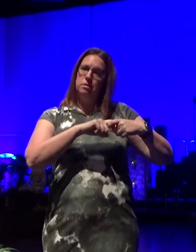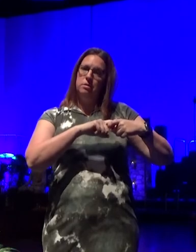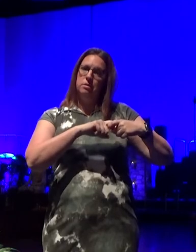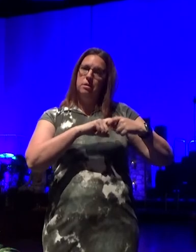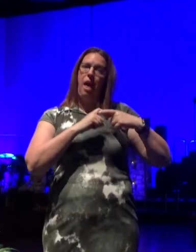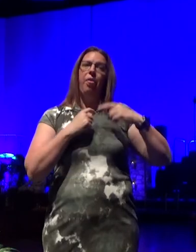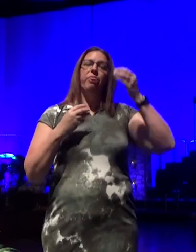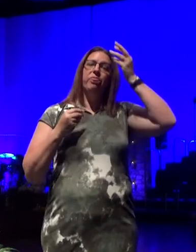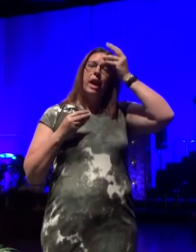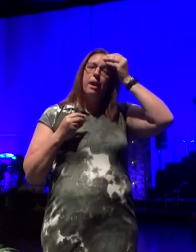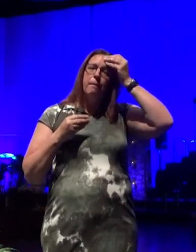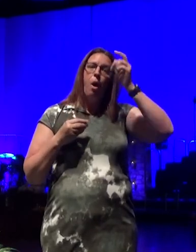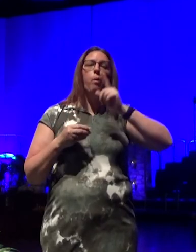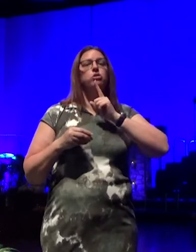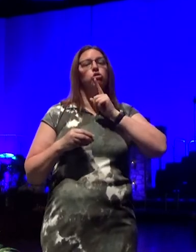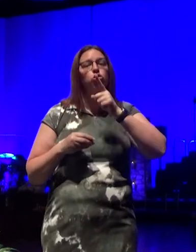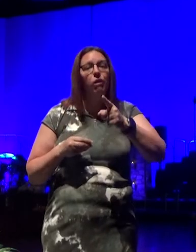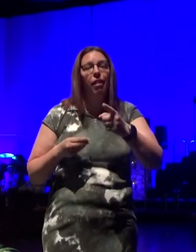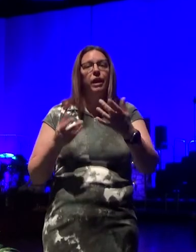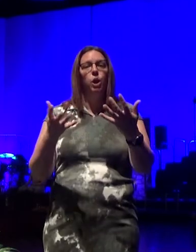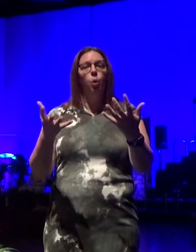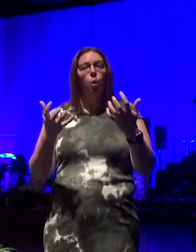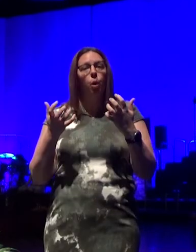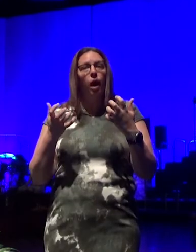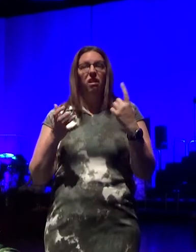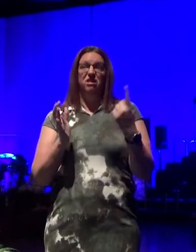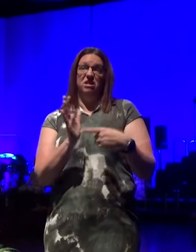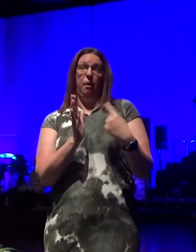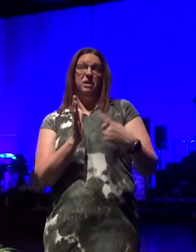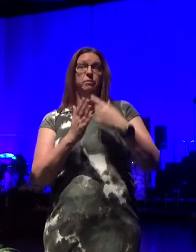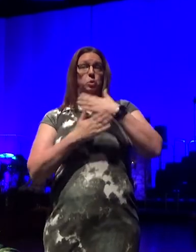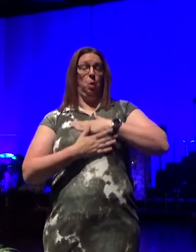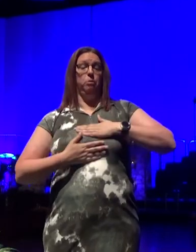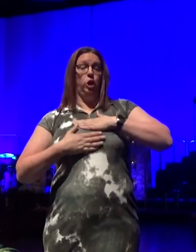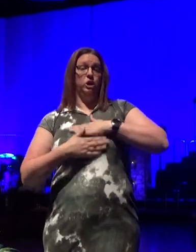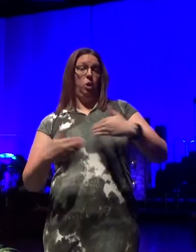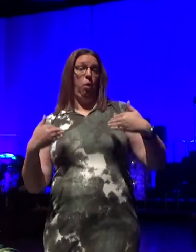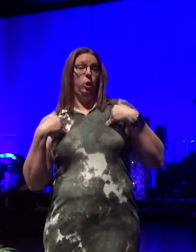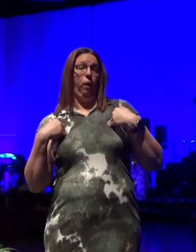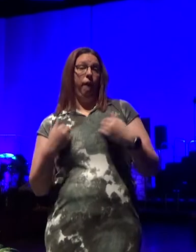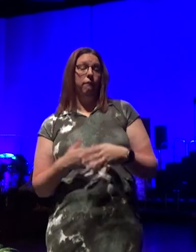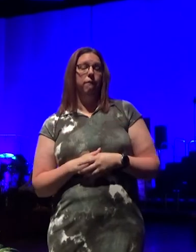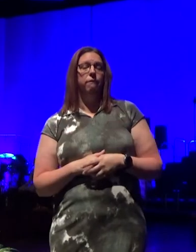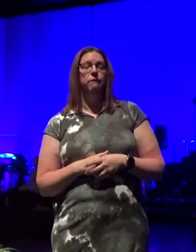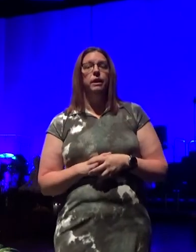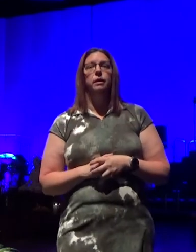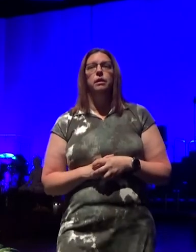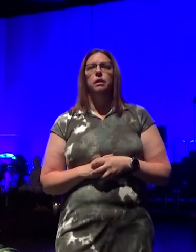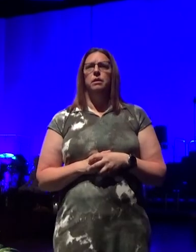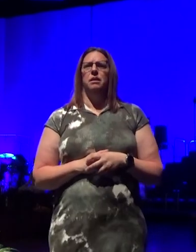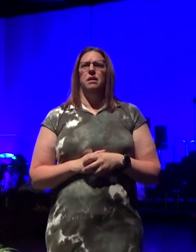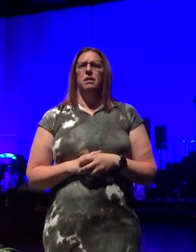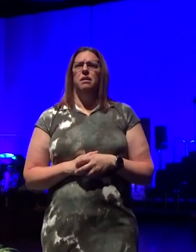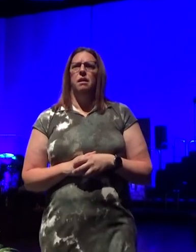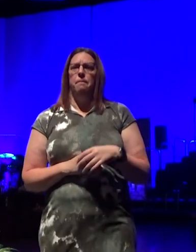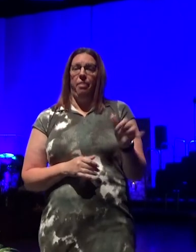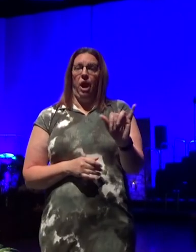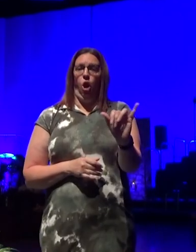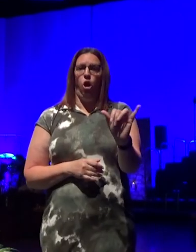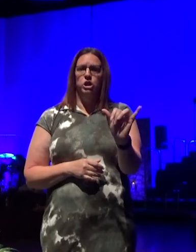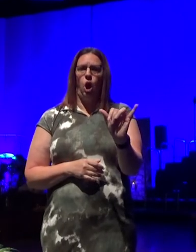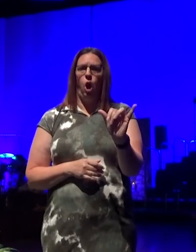really want, and sometimes to appreciate what we had before the challenge occurs. But they also are